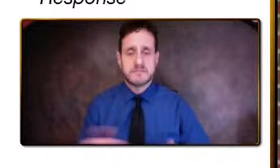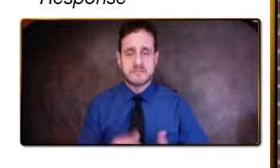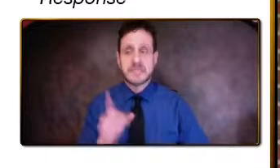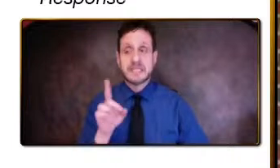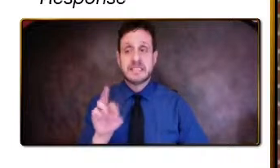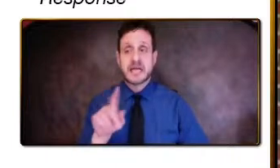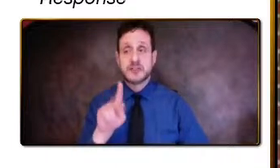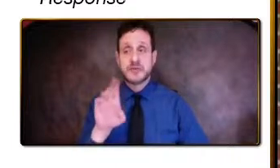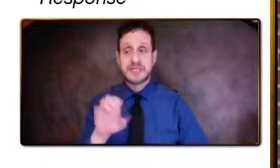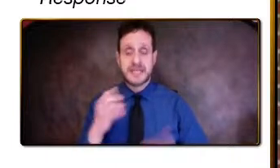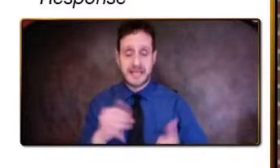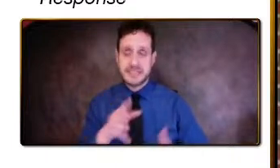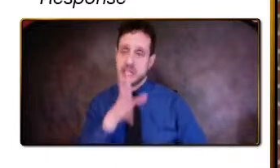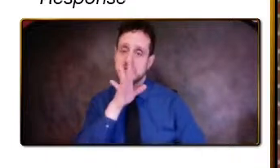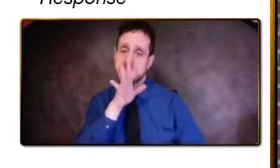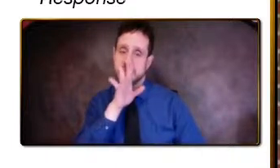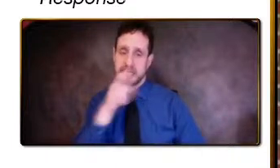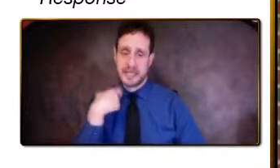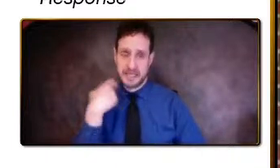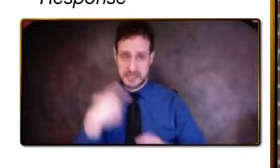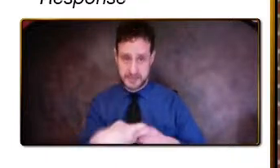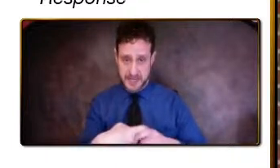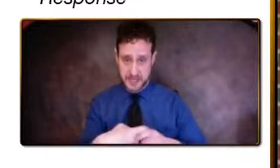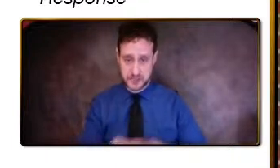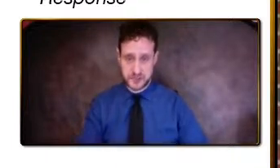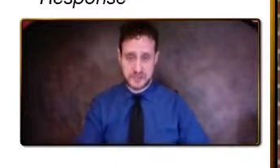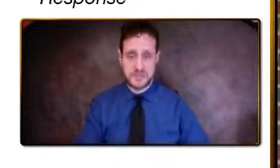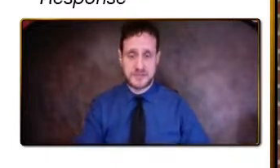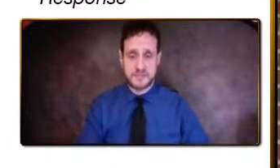y también en los bares y restaurantes.